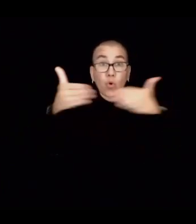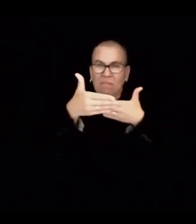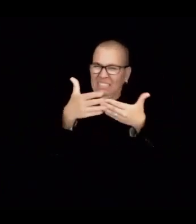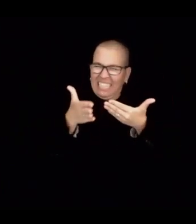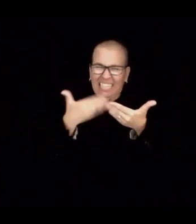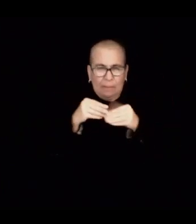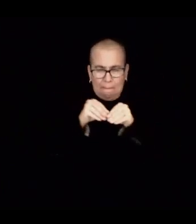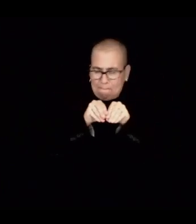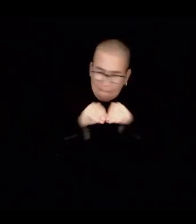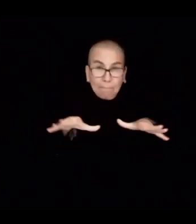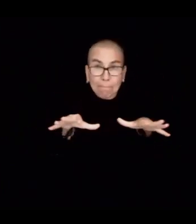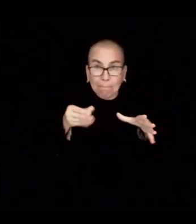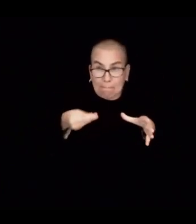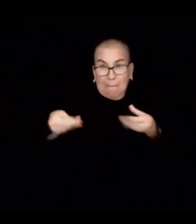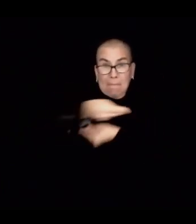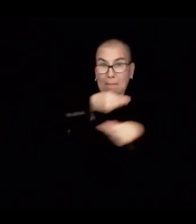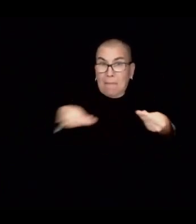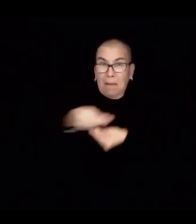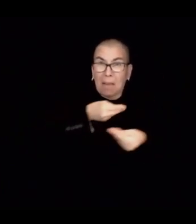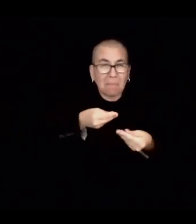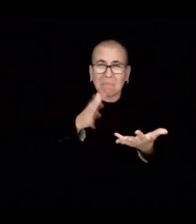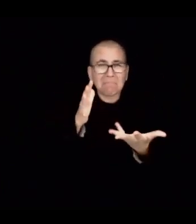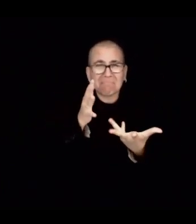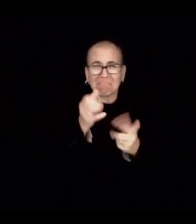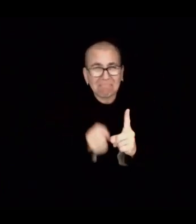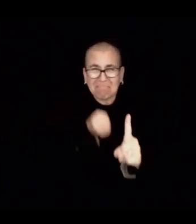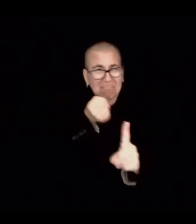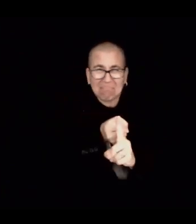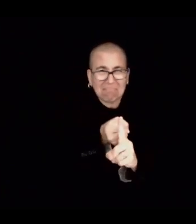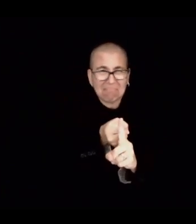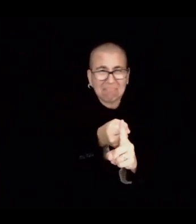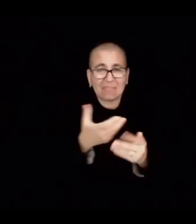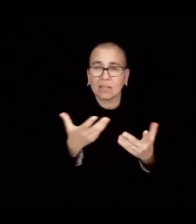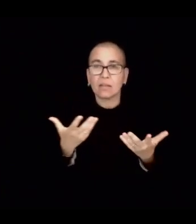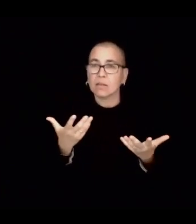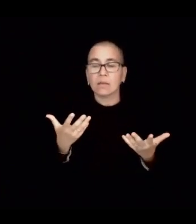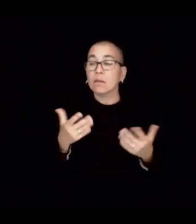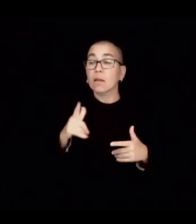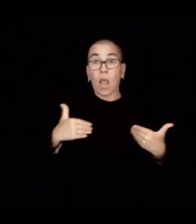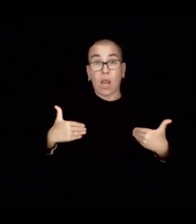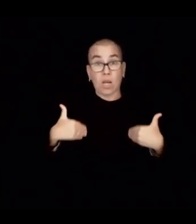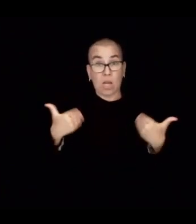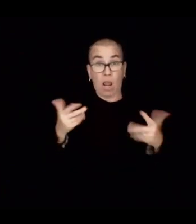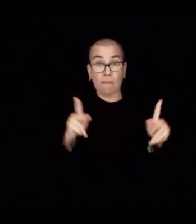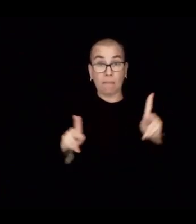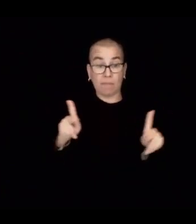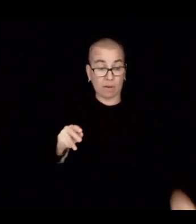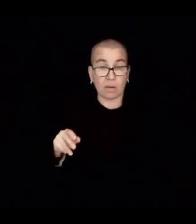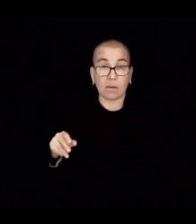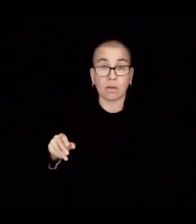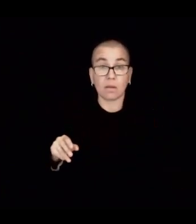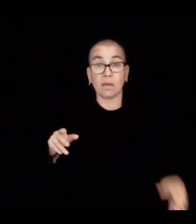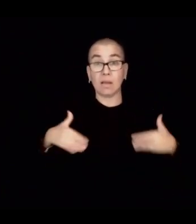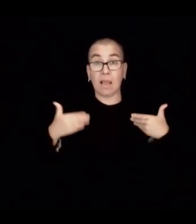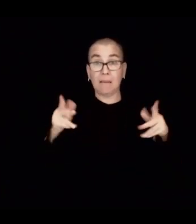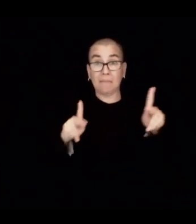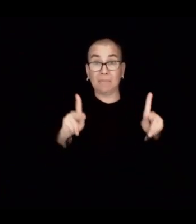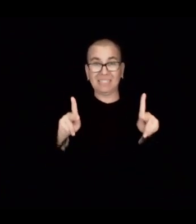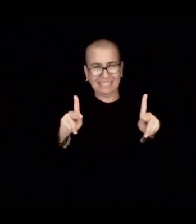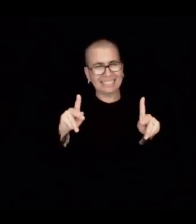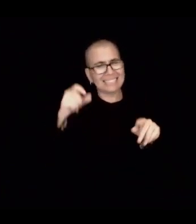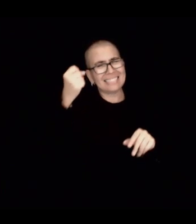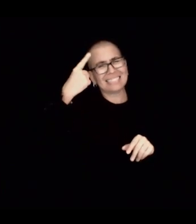maybe less for these age groups, but it has the potential to have secondary transmission to other parts of the